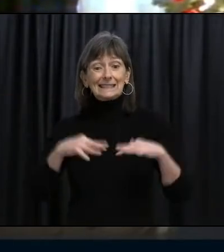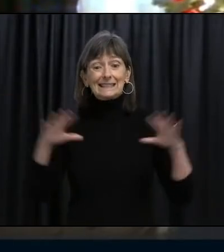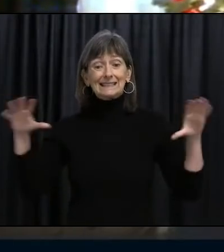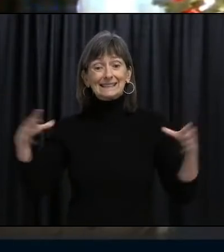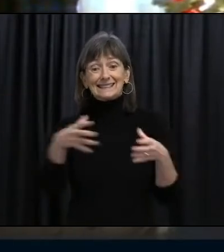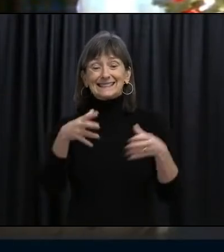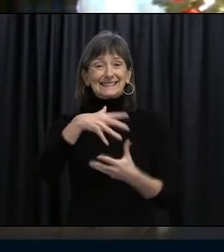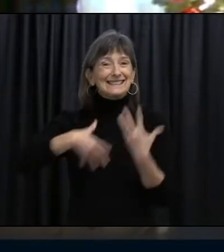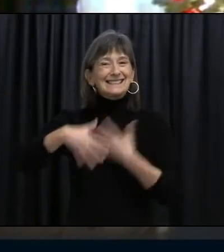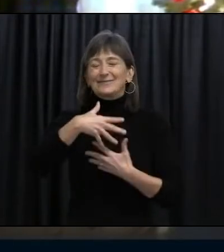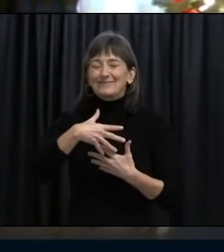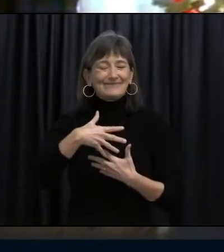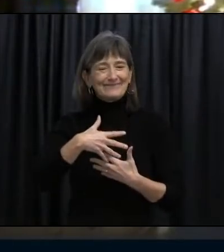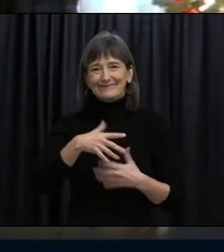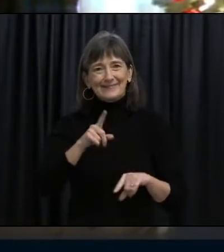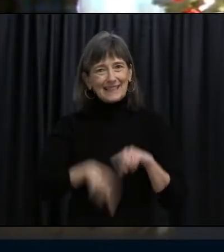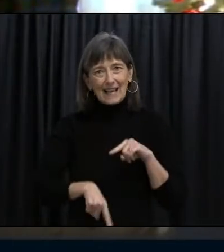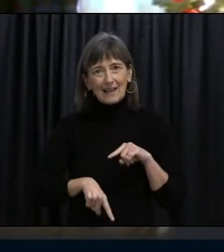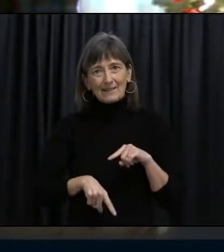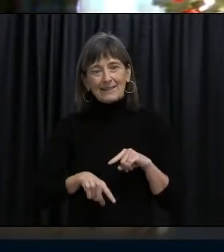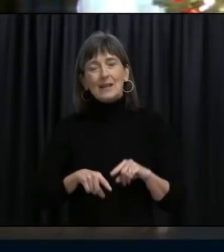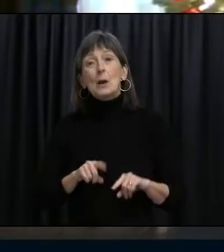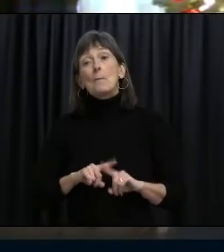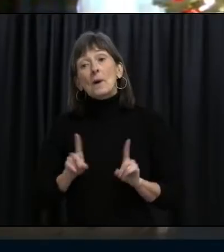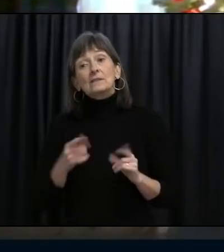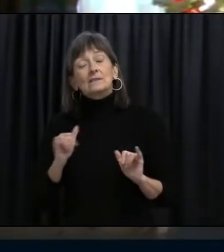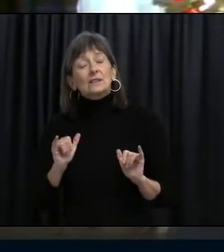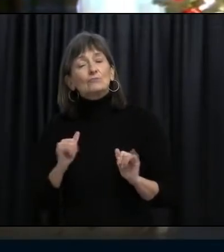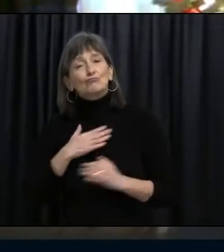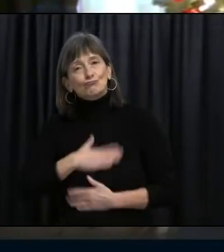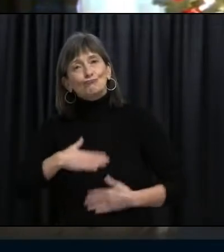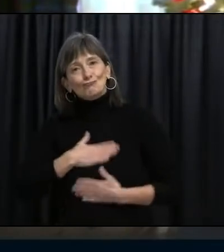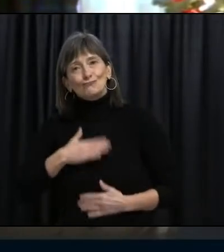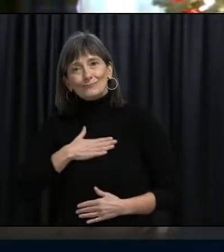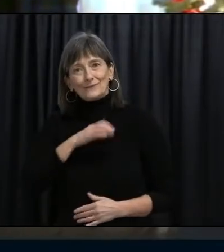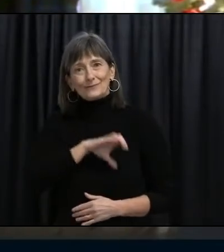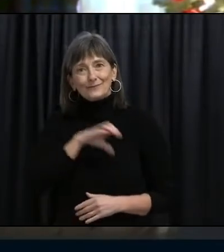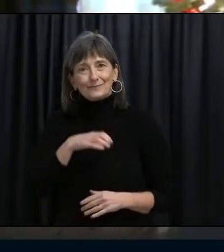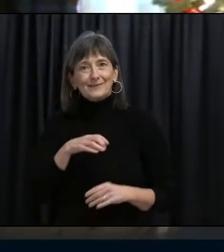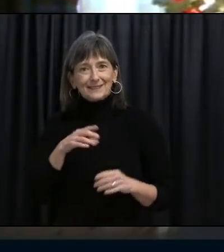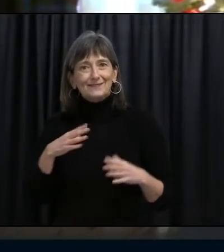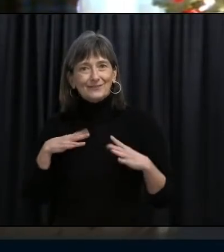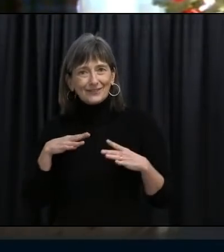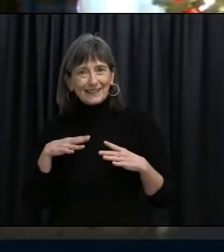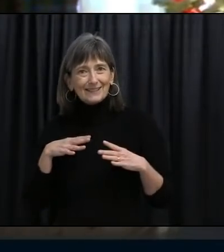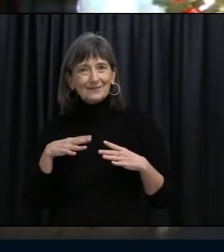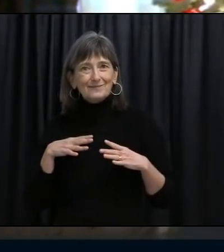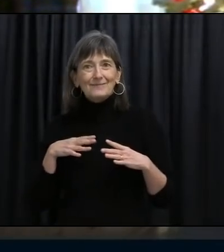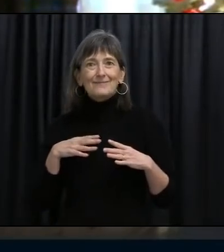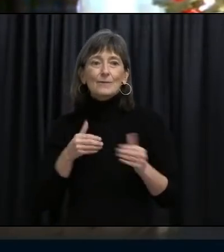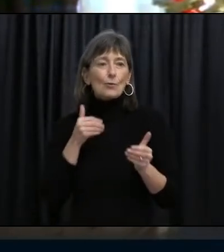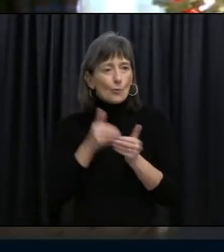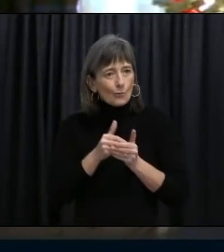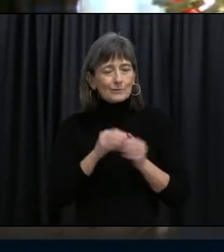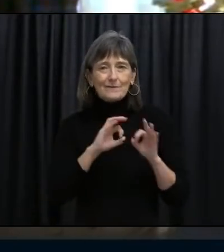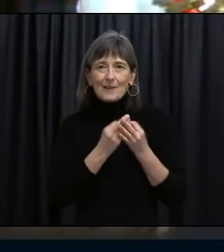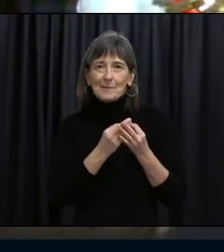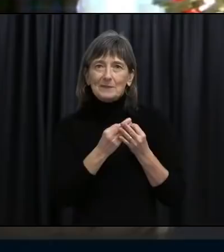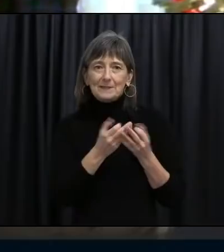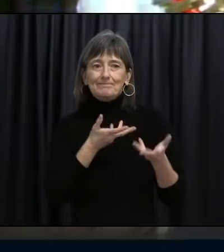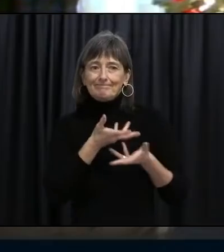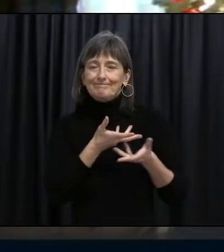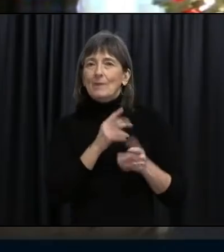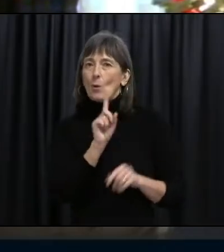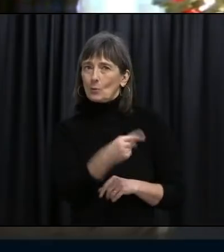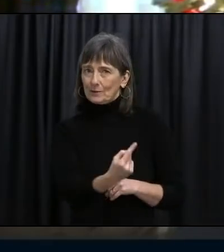place. But it was wonderful nonetheless. I thoroughly enjoy time with close family.